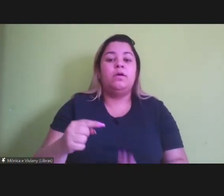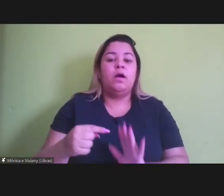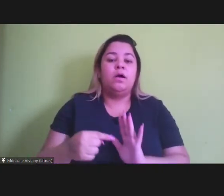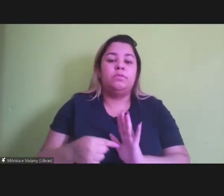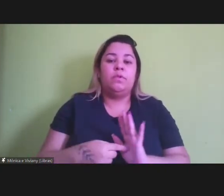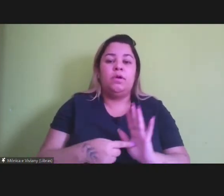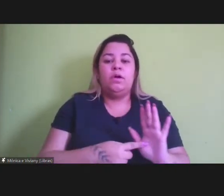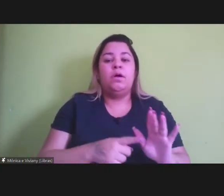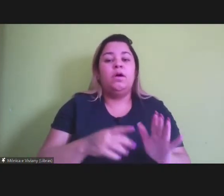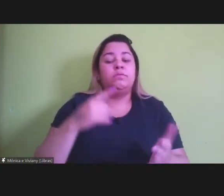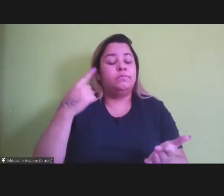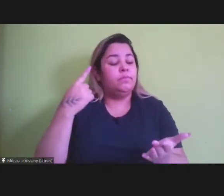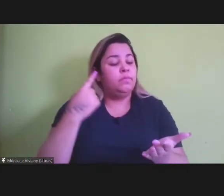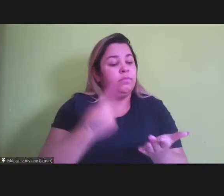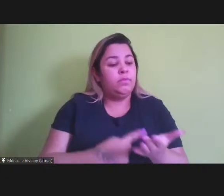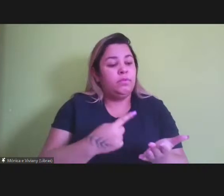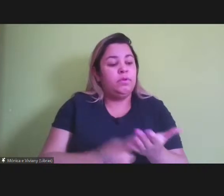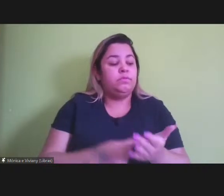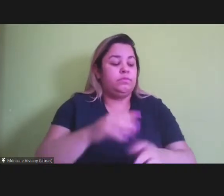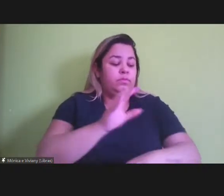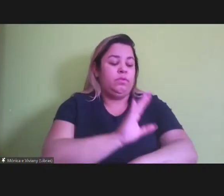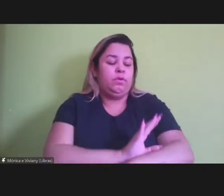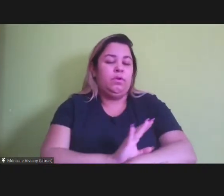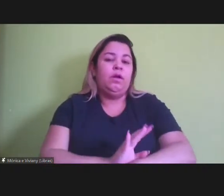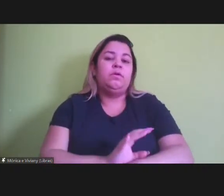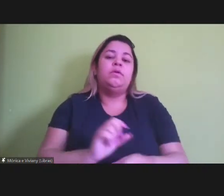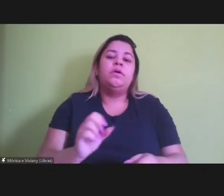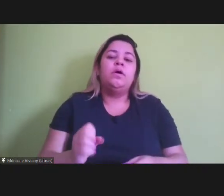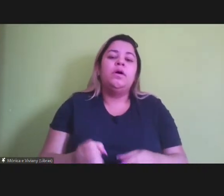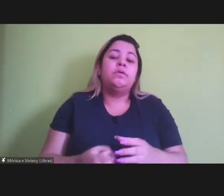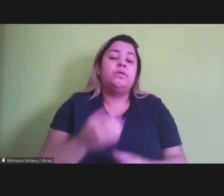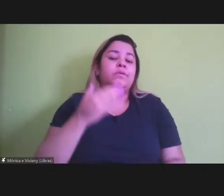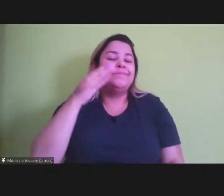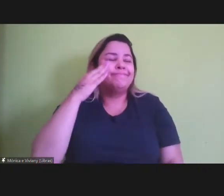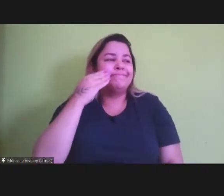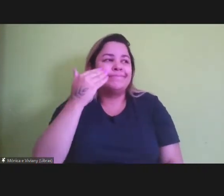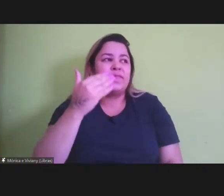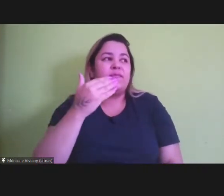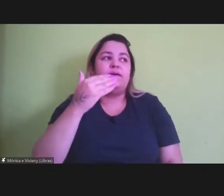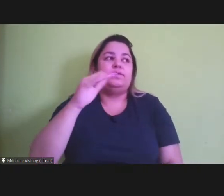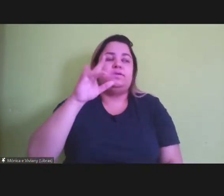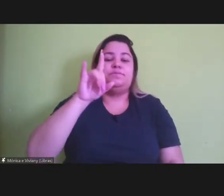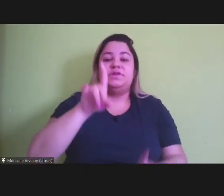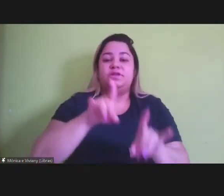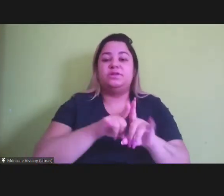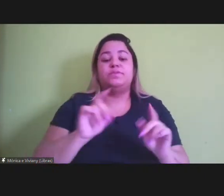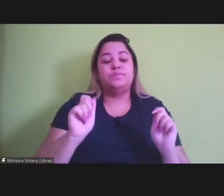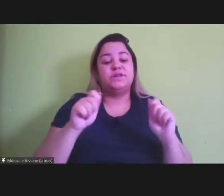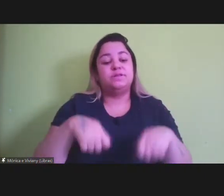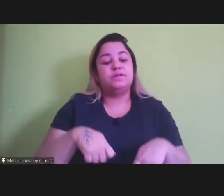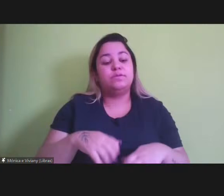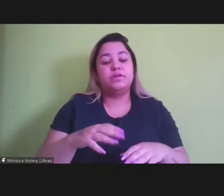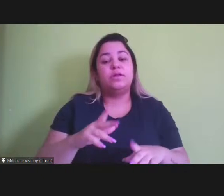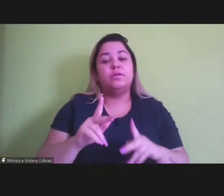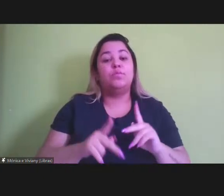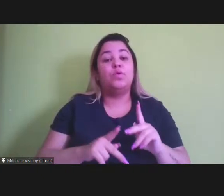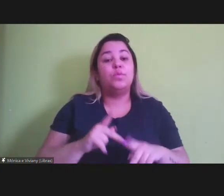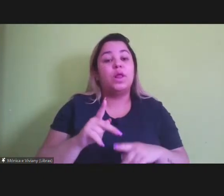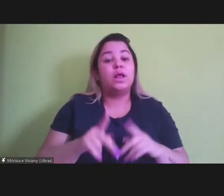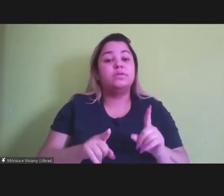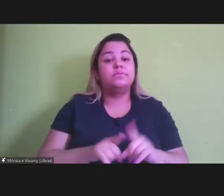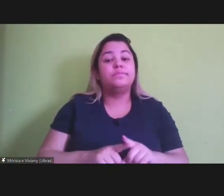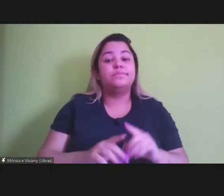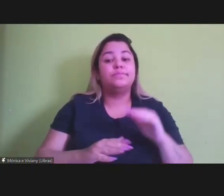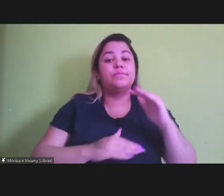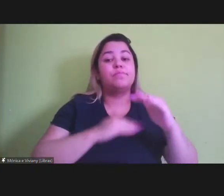the demonstration of the compromise of this course with the production of knowledge for the necessities of the population and for